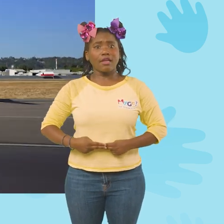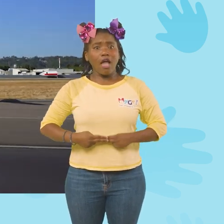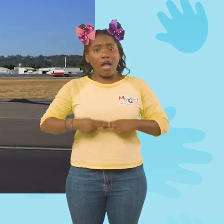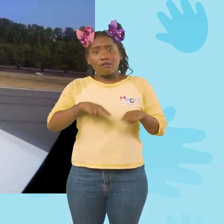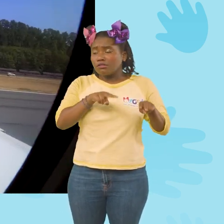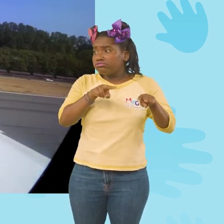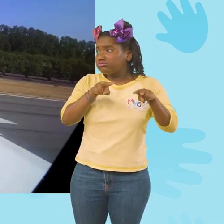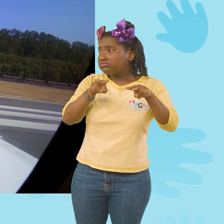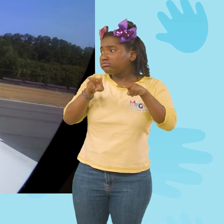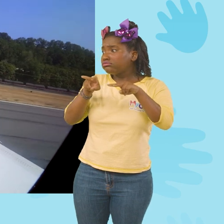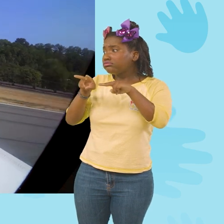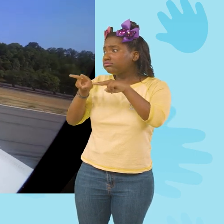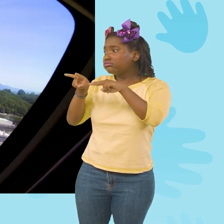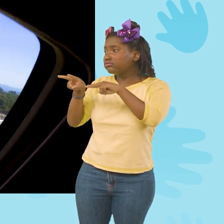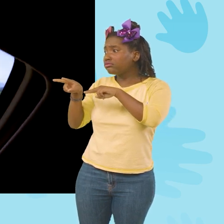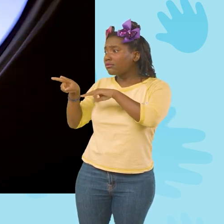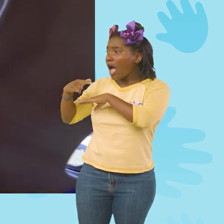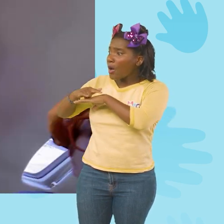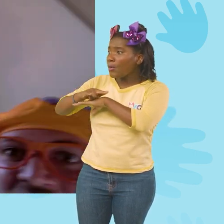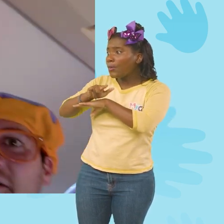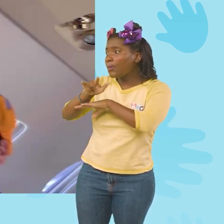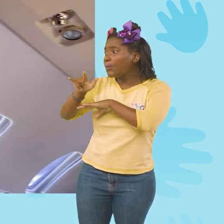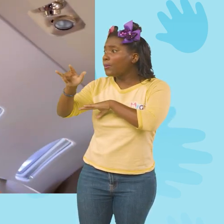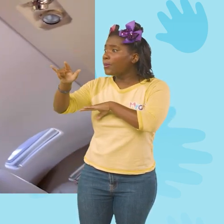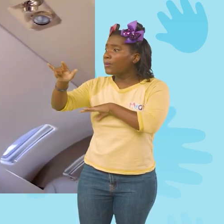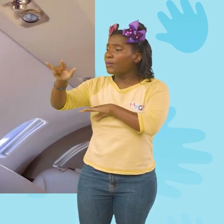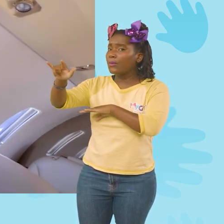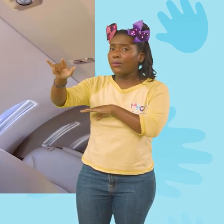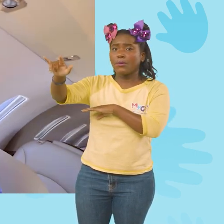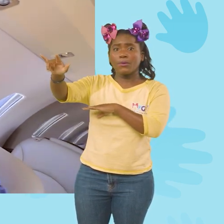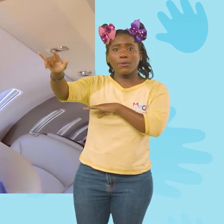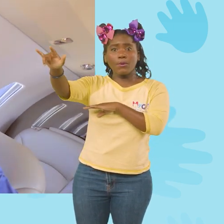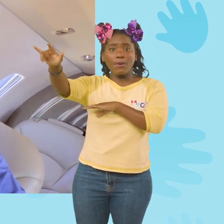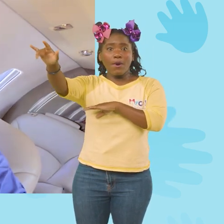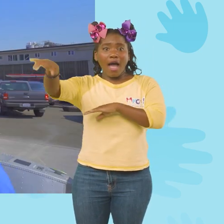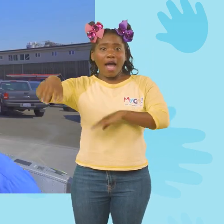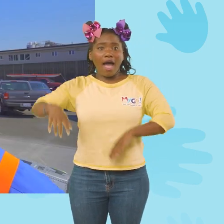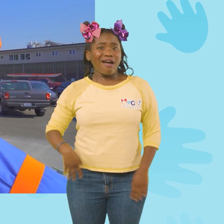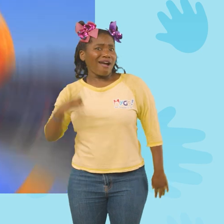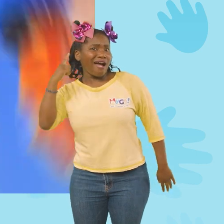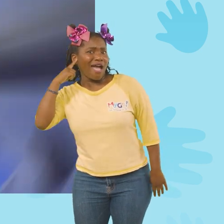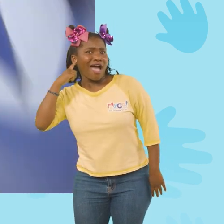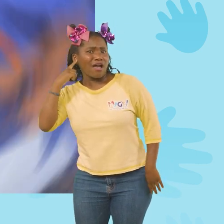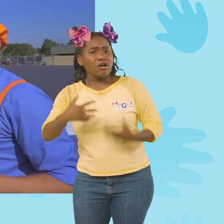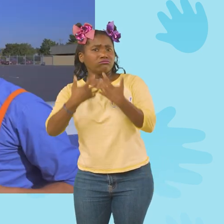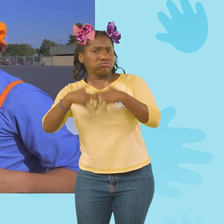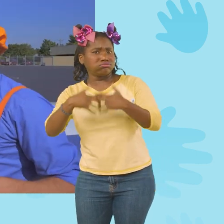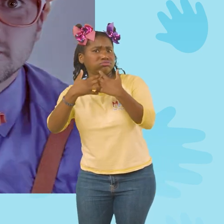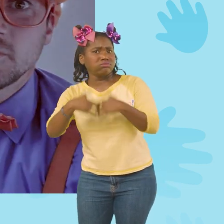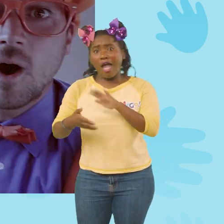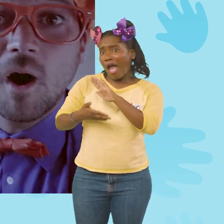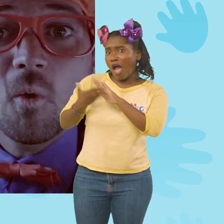Feel the plane taking off and take in the view. So hear that